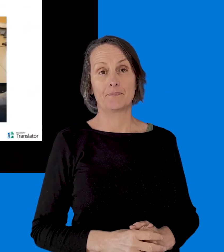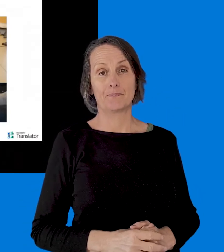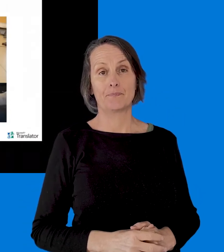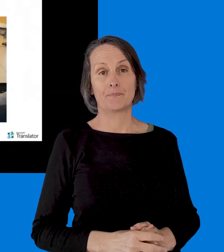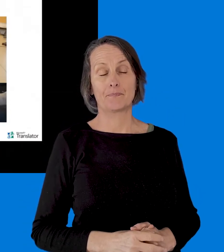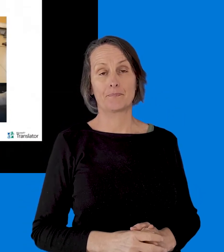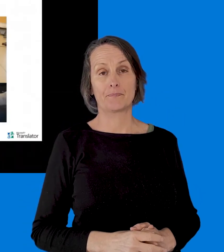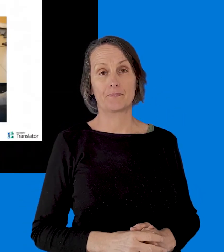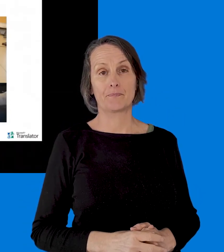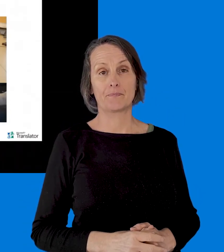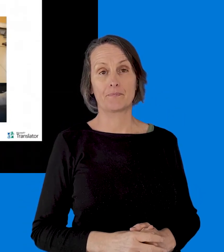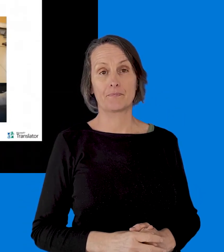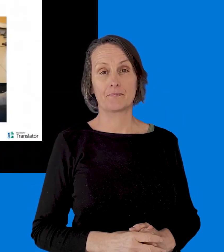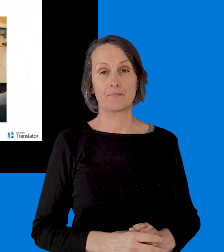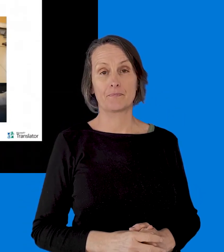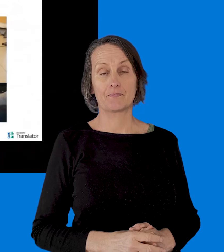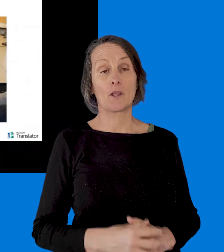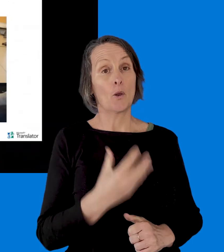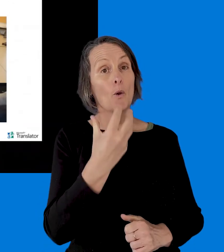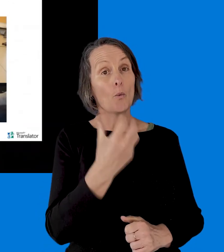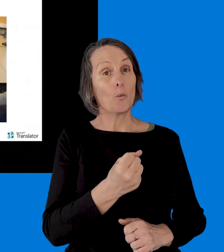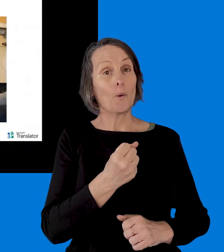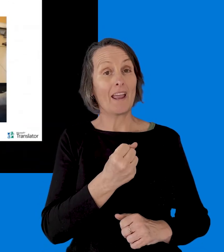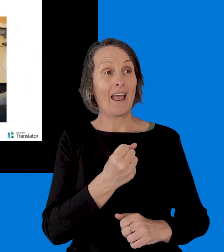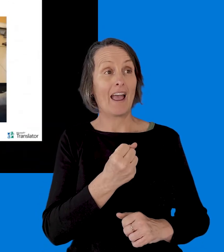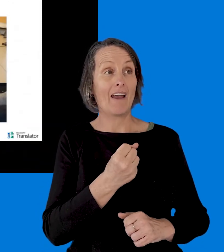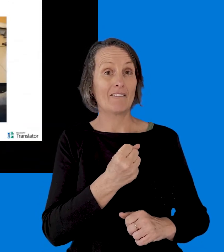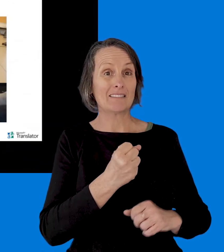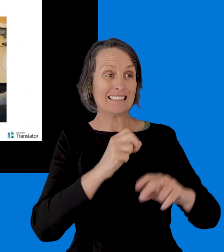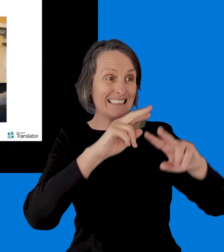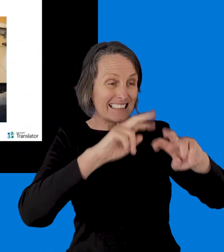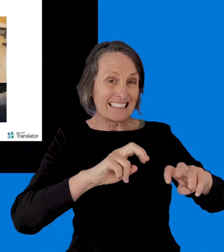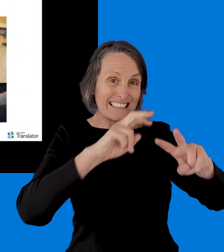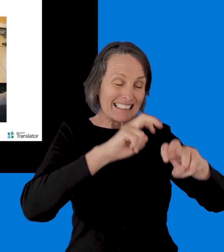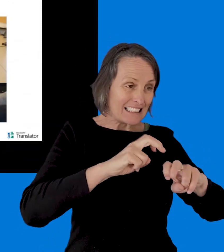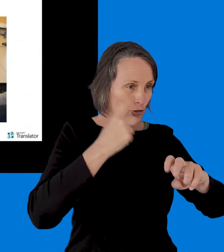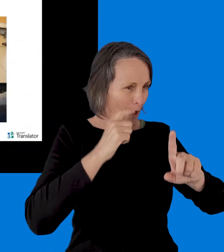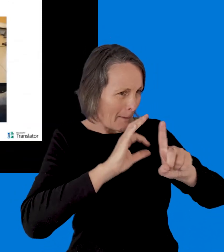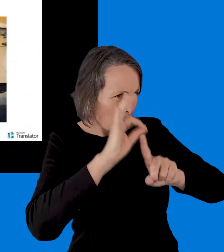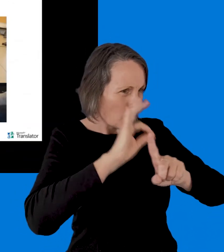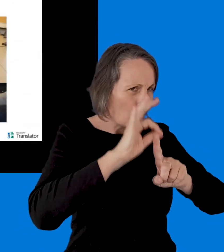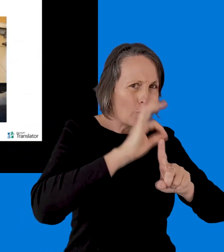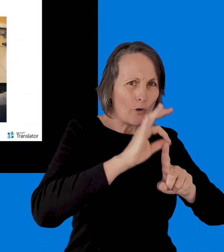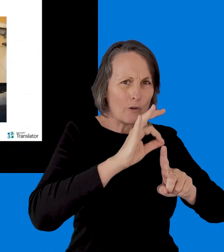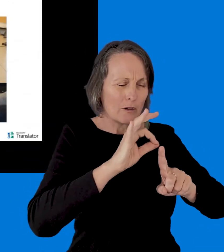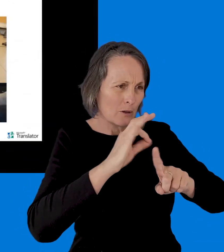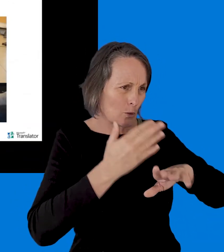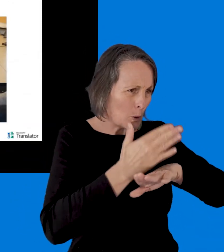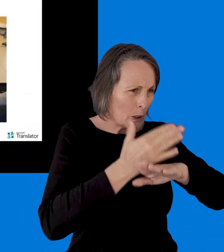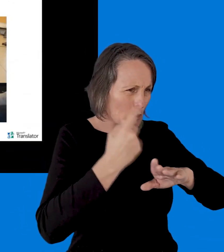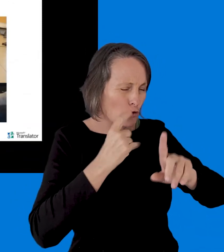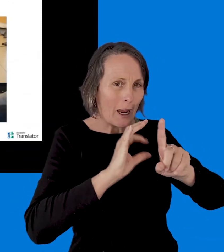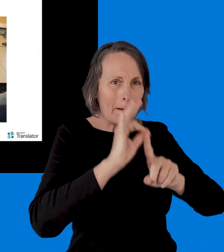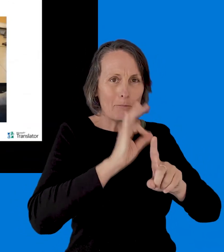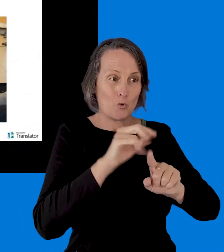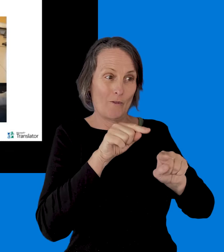done in this space, and these numbers keep changing because we keep working on this, where we're, we've achieved through research